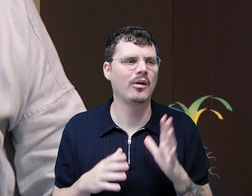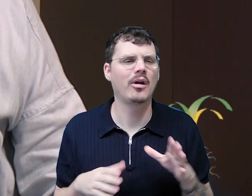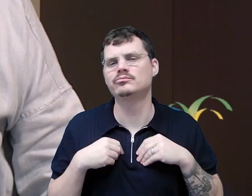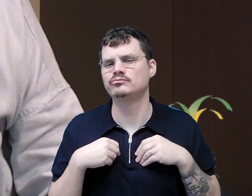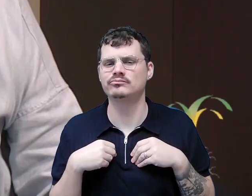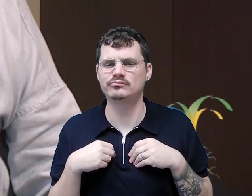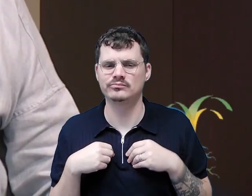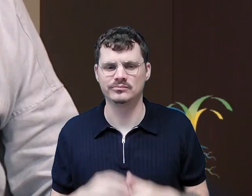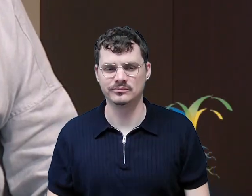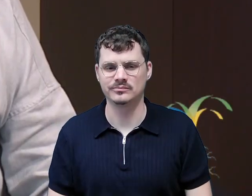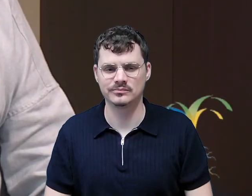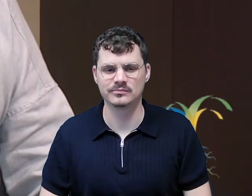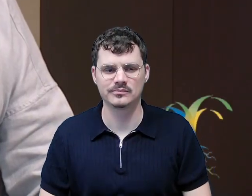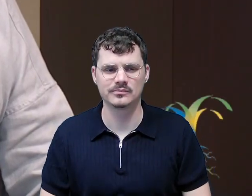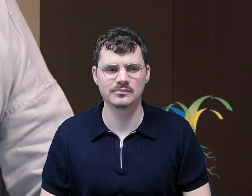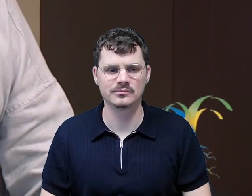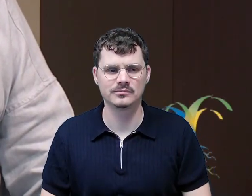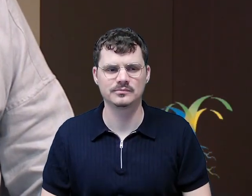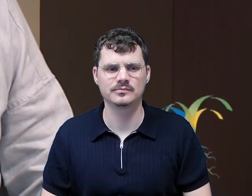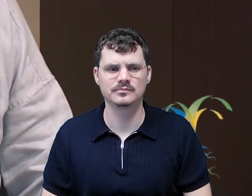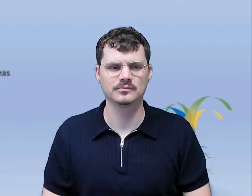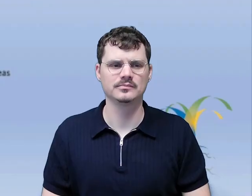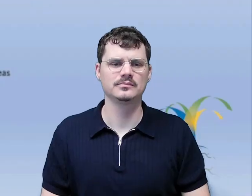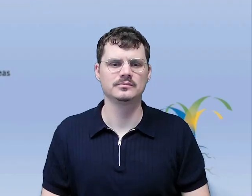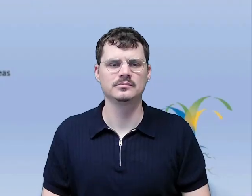lazy shortcuts.